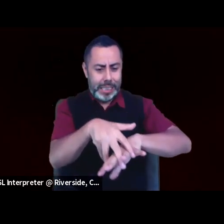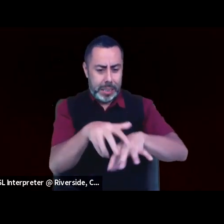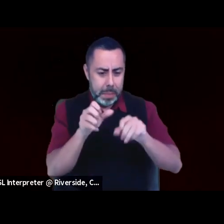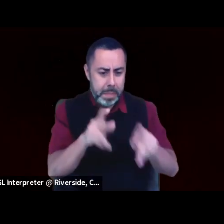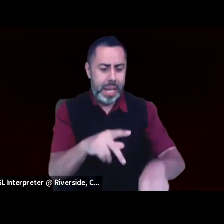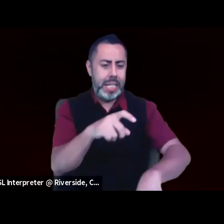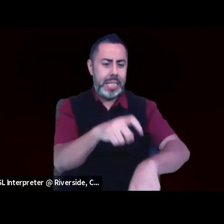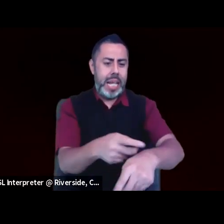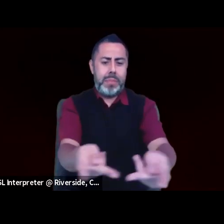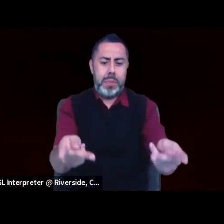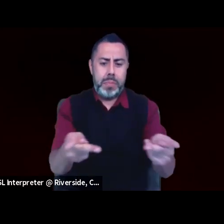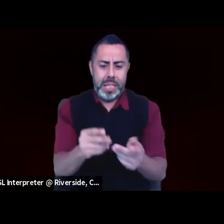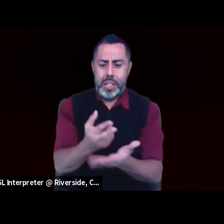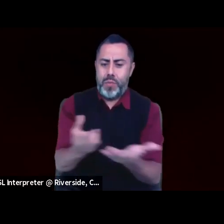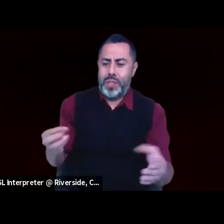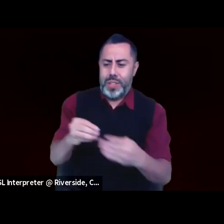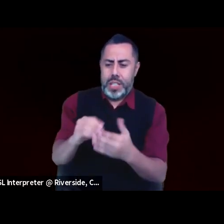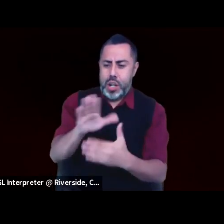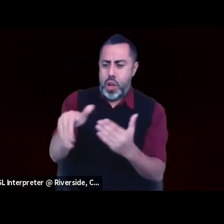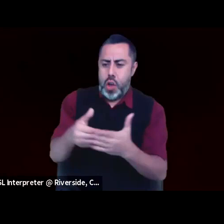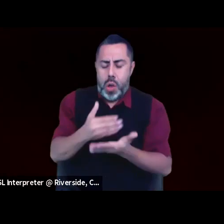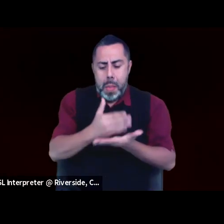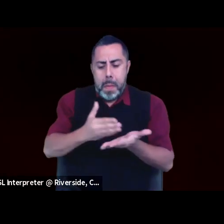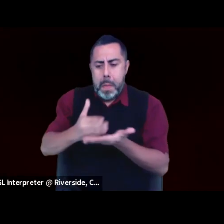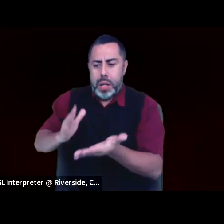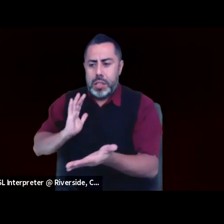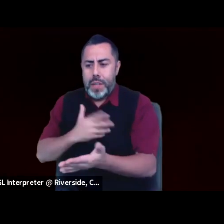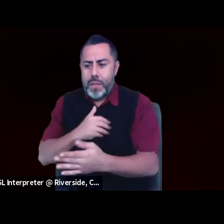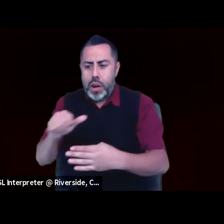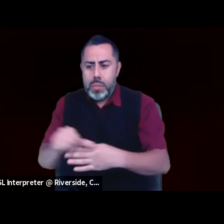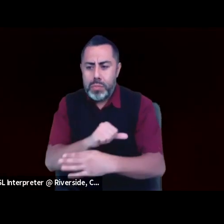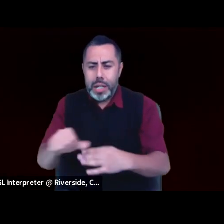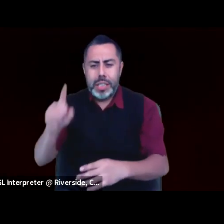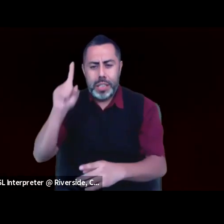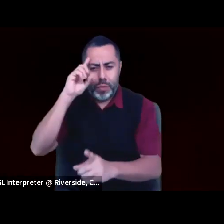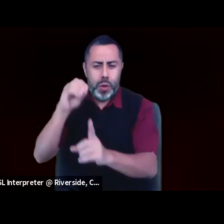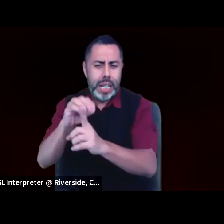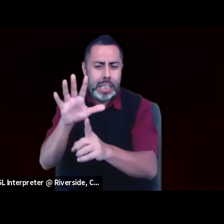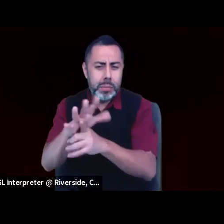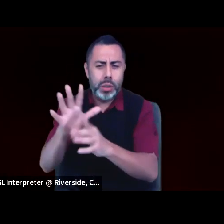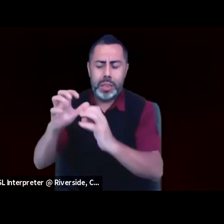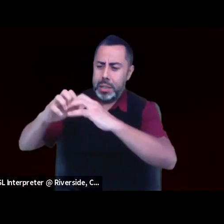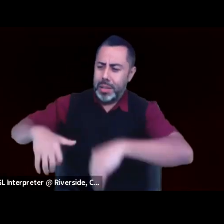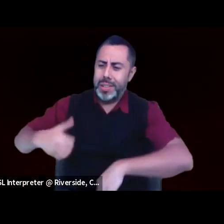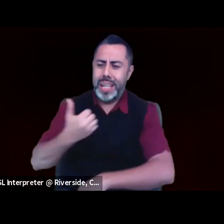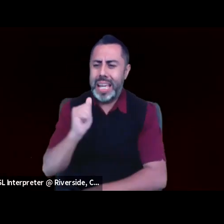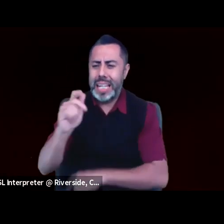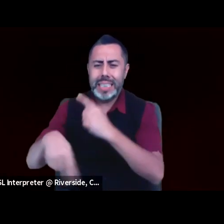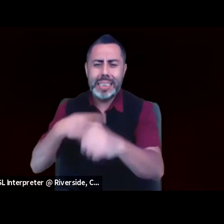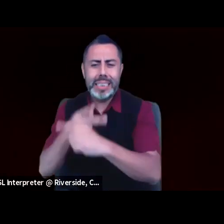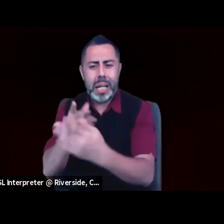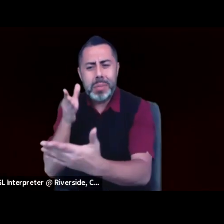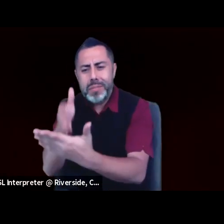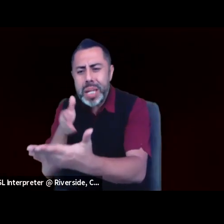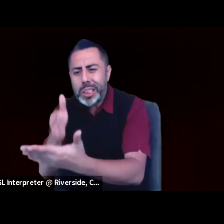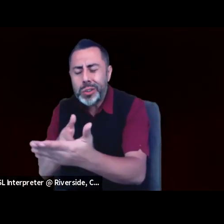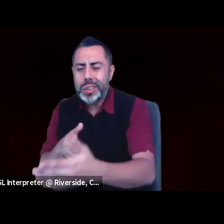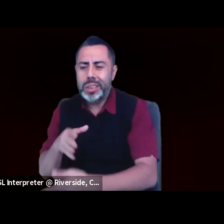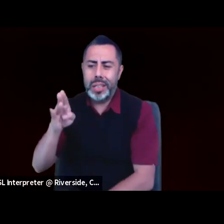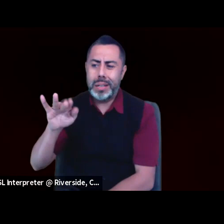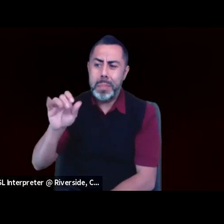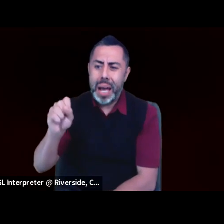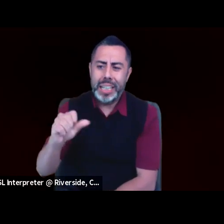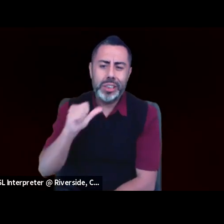all stages of practicing, to expose and dismantle any kind of bigotry or biases or disrespect,